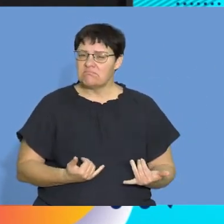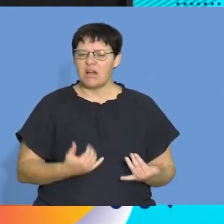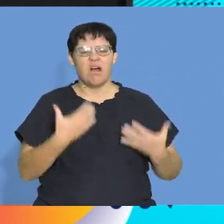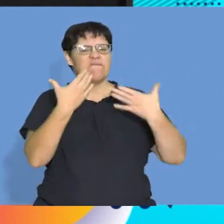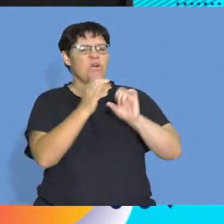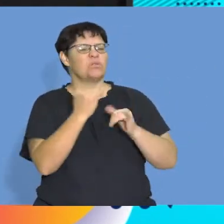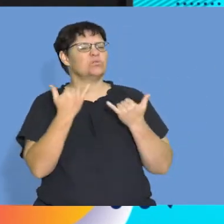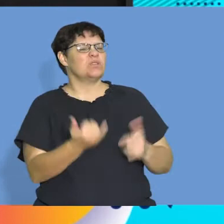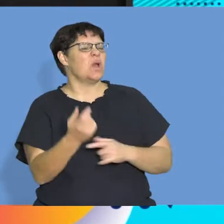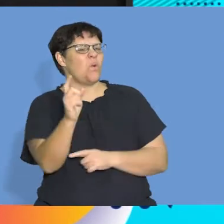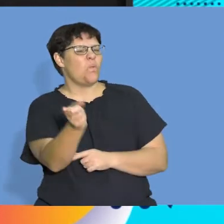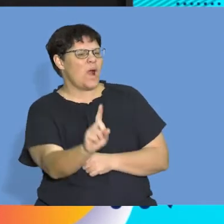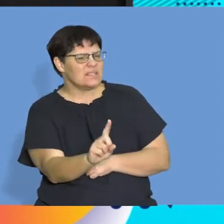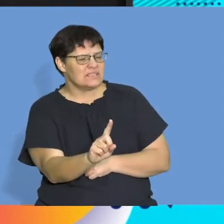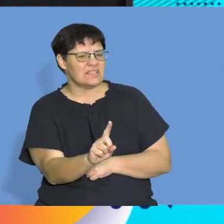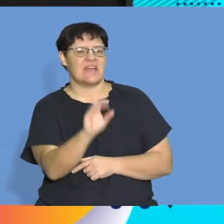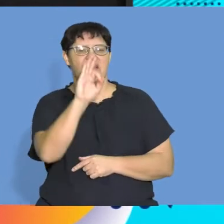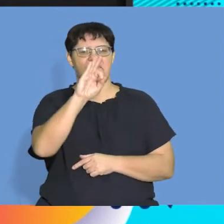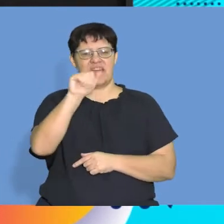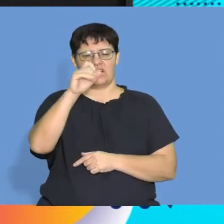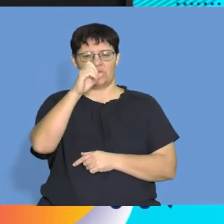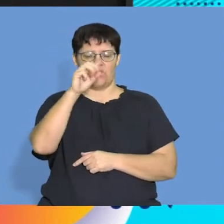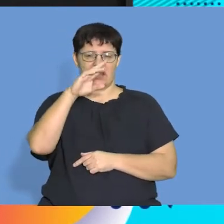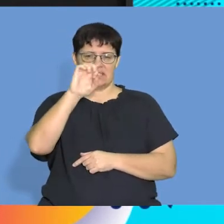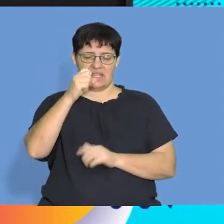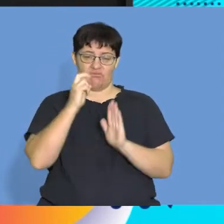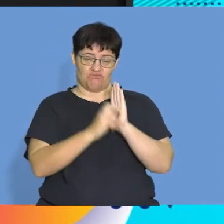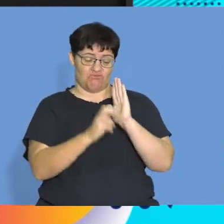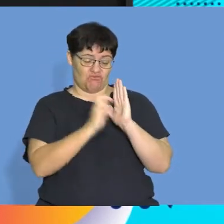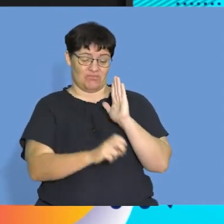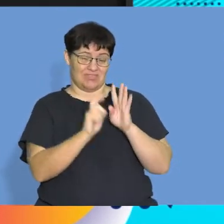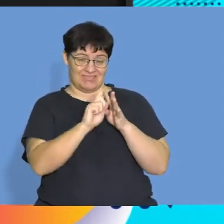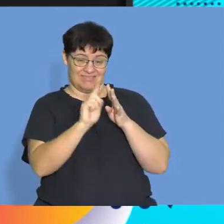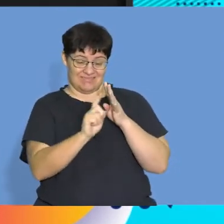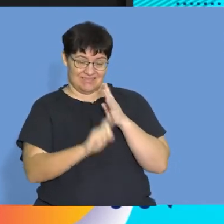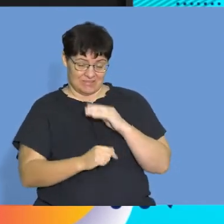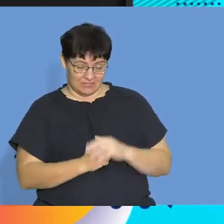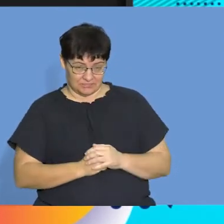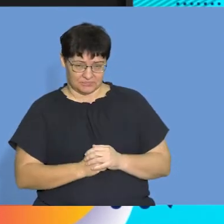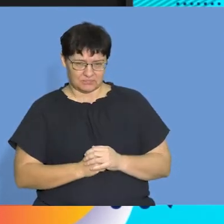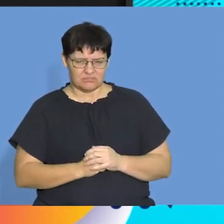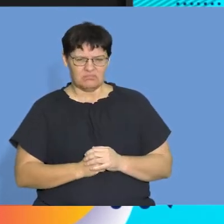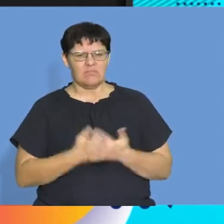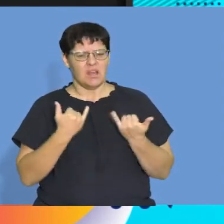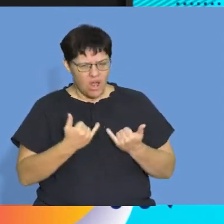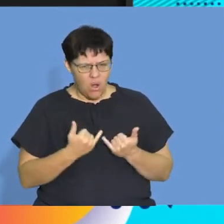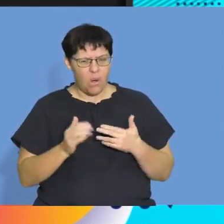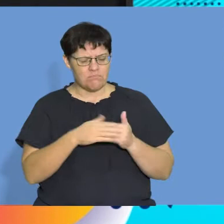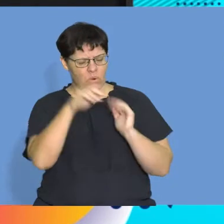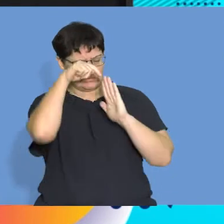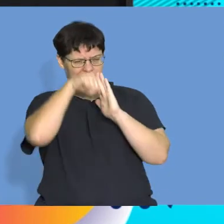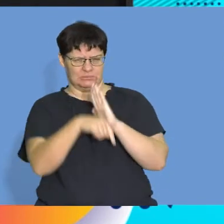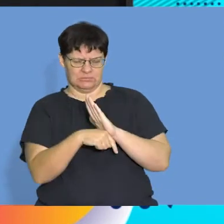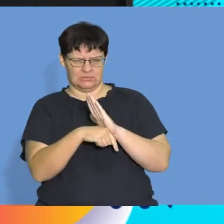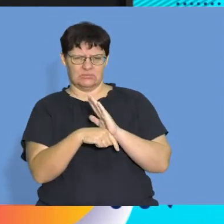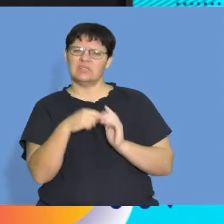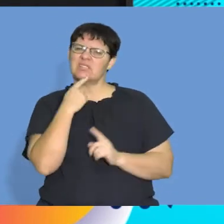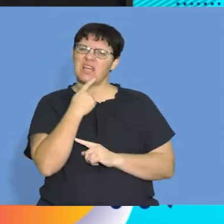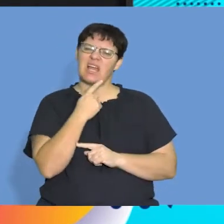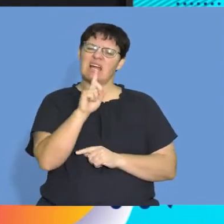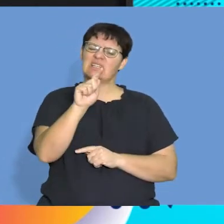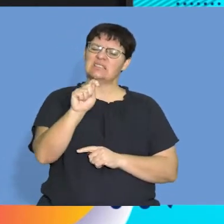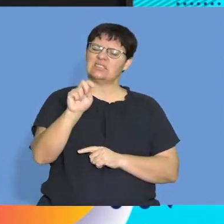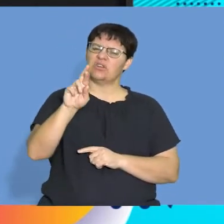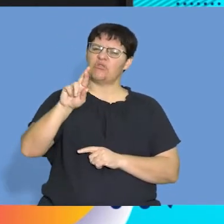trying to look at factorizing rules. Right now we're going to take it further to what do we mean when we say something is a